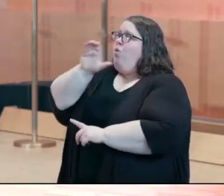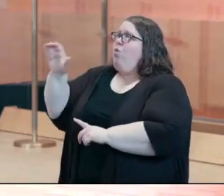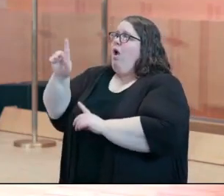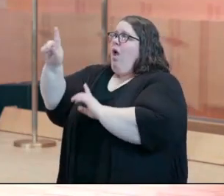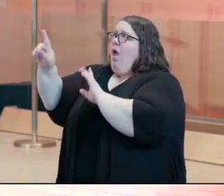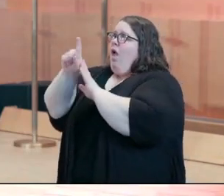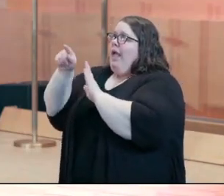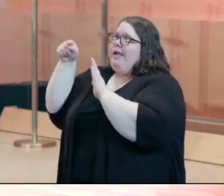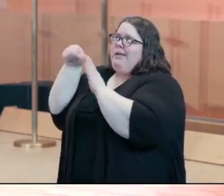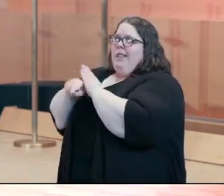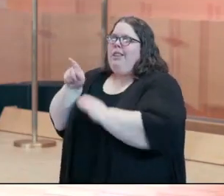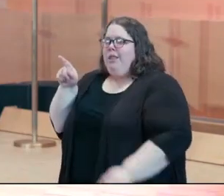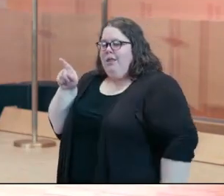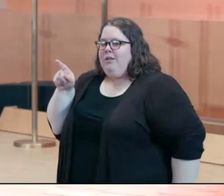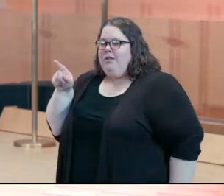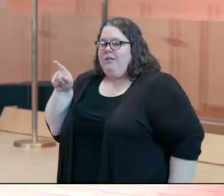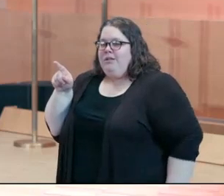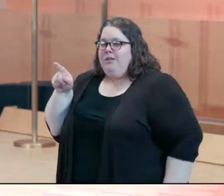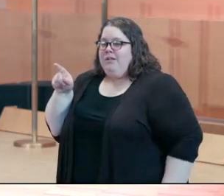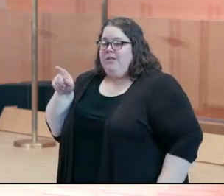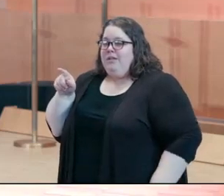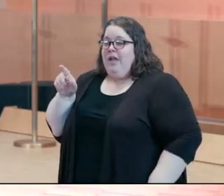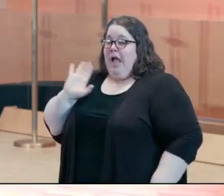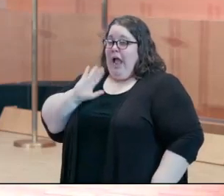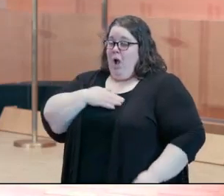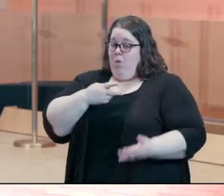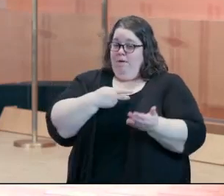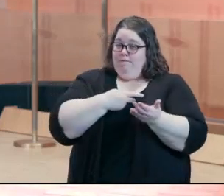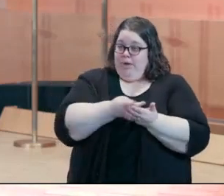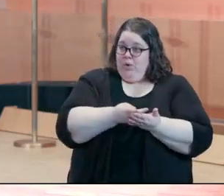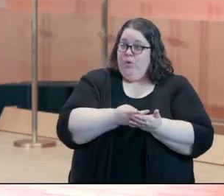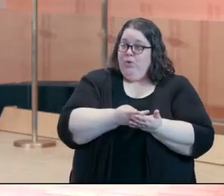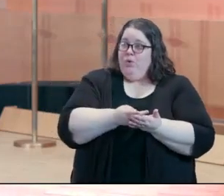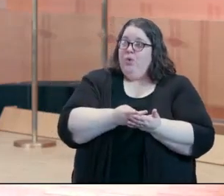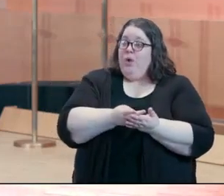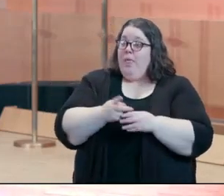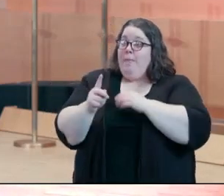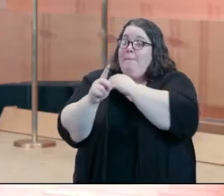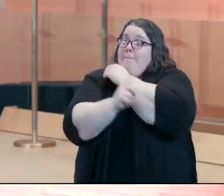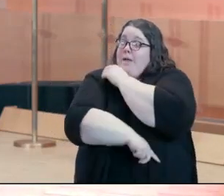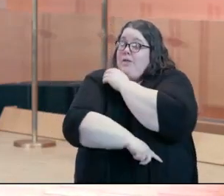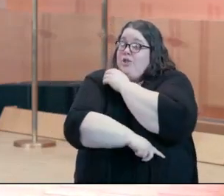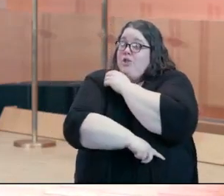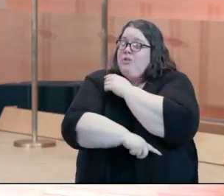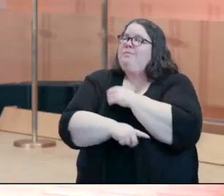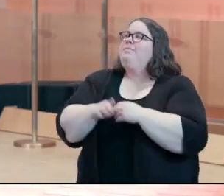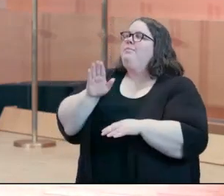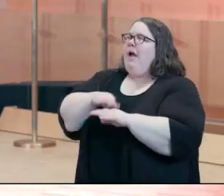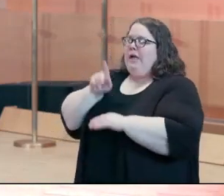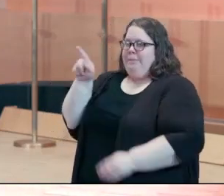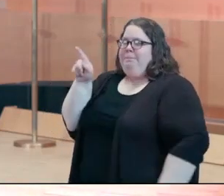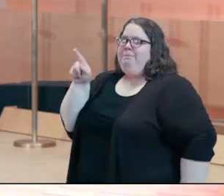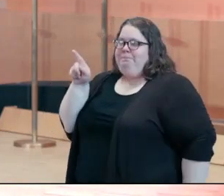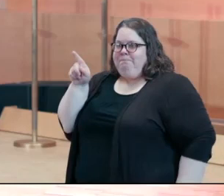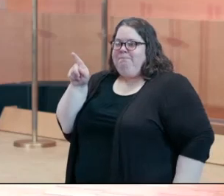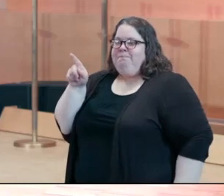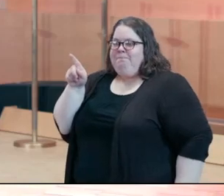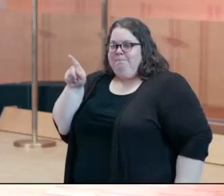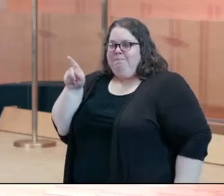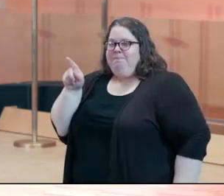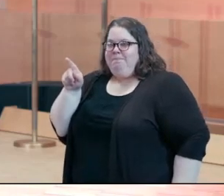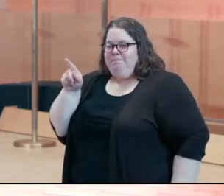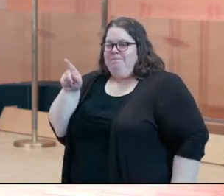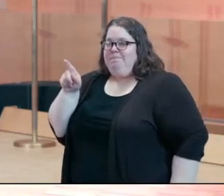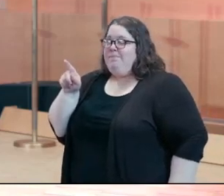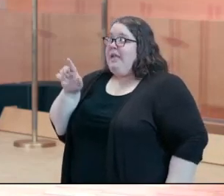the punishment for our failure to uphold that covenantal relationship. But the amazing thing is the blood